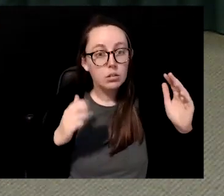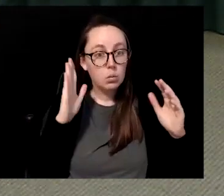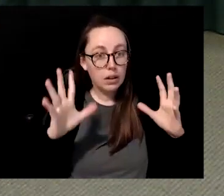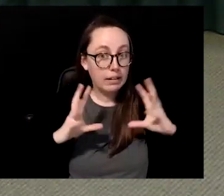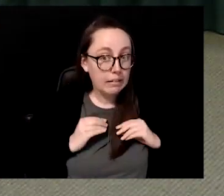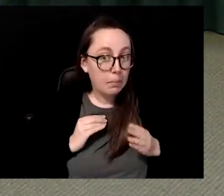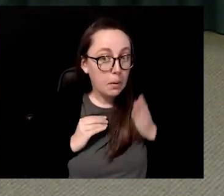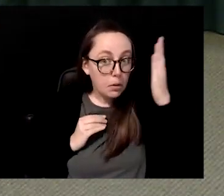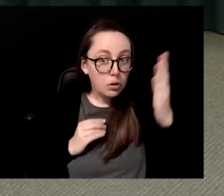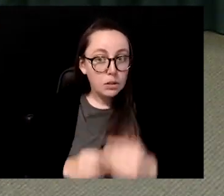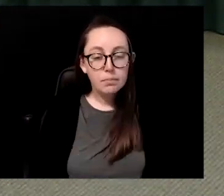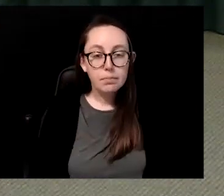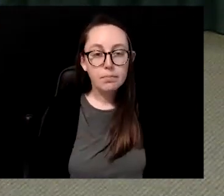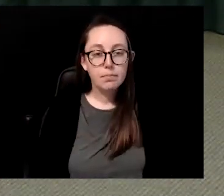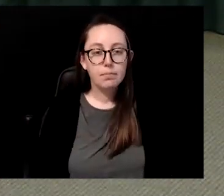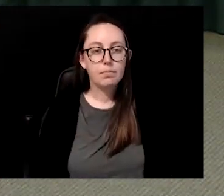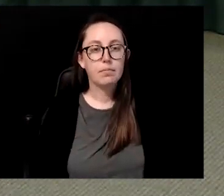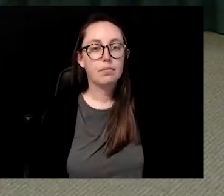please